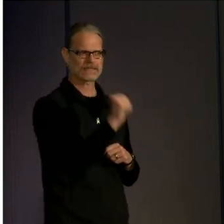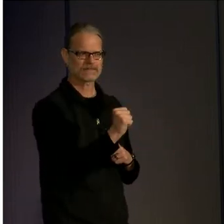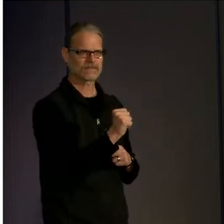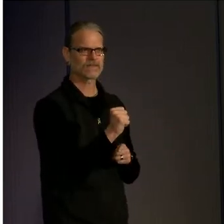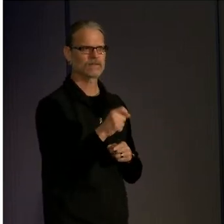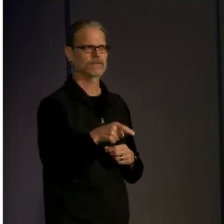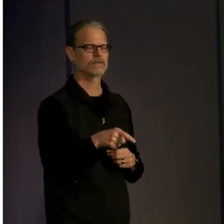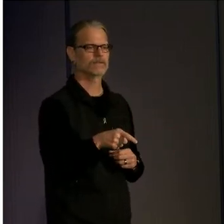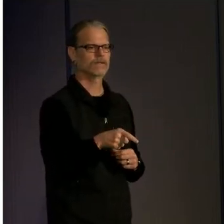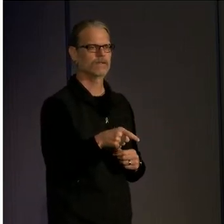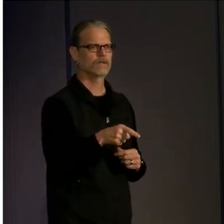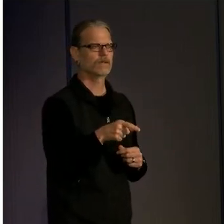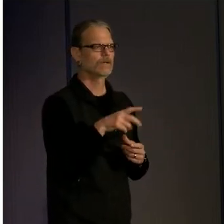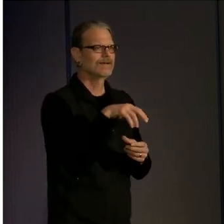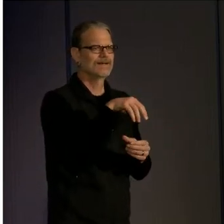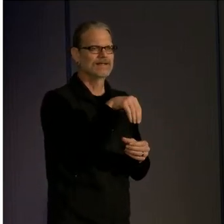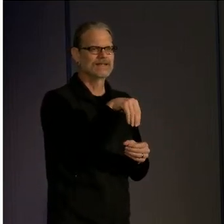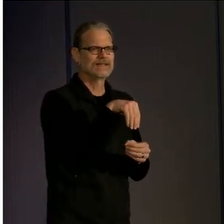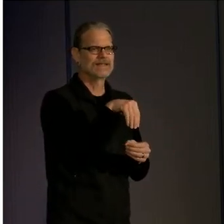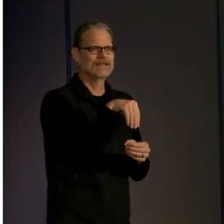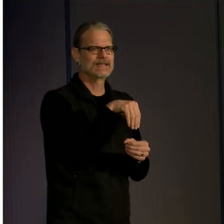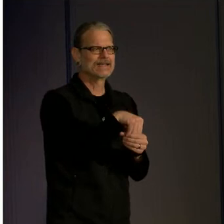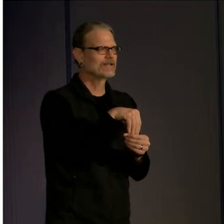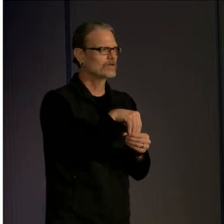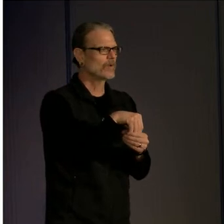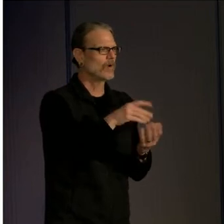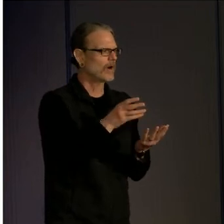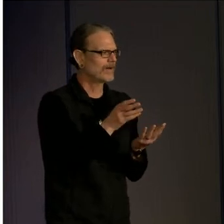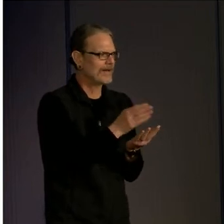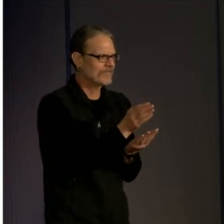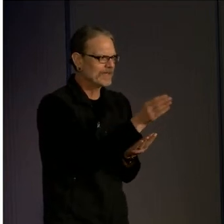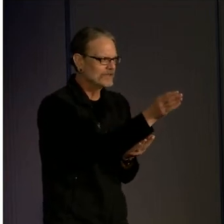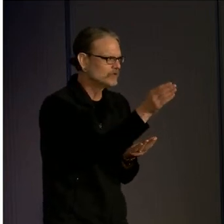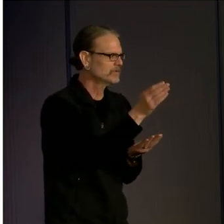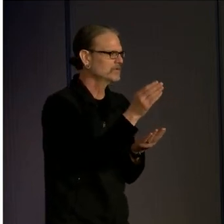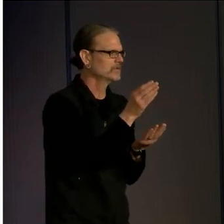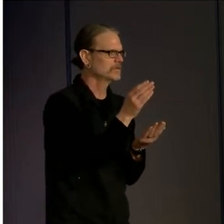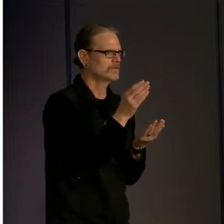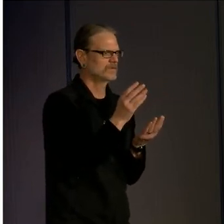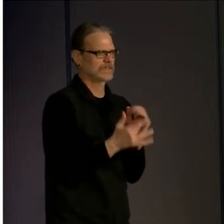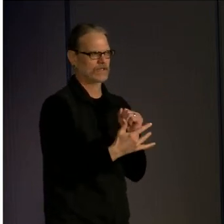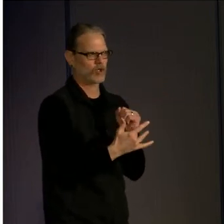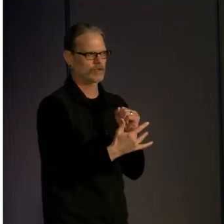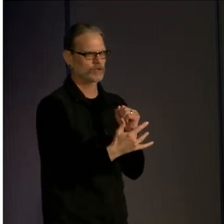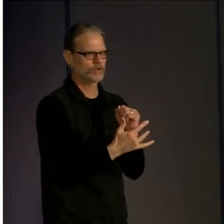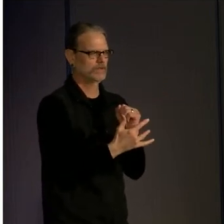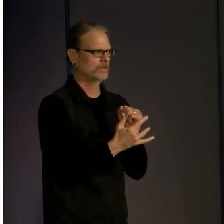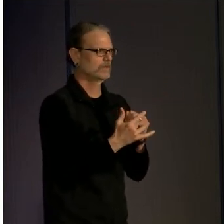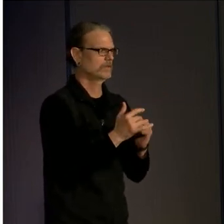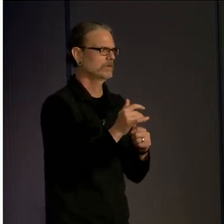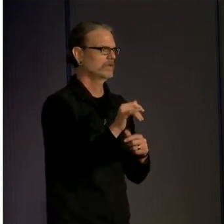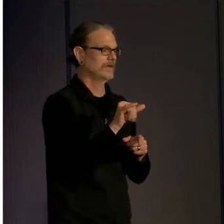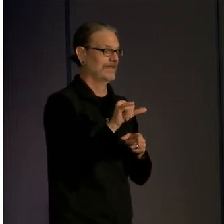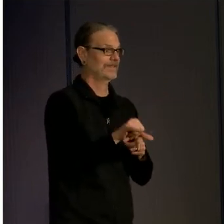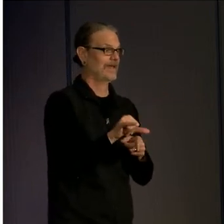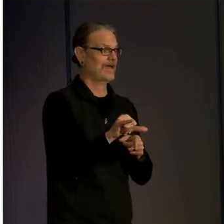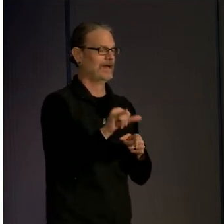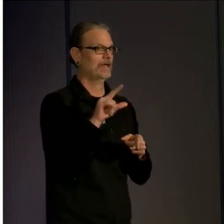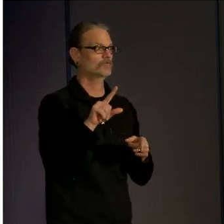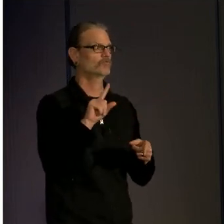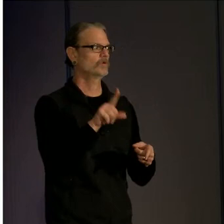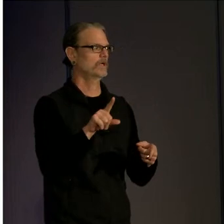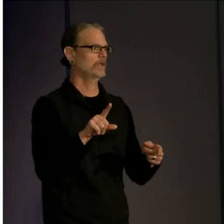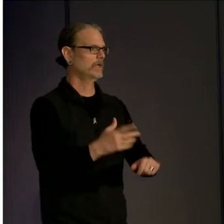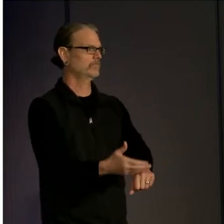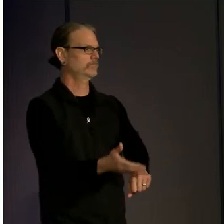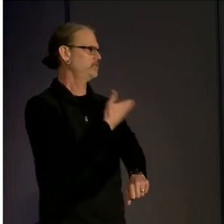by indoor navigation and wayfinding technology. And that really has evolved over the years.